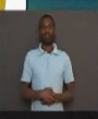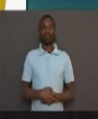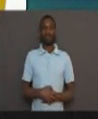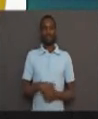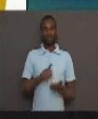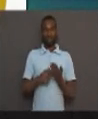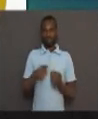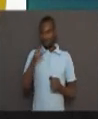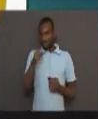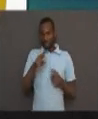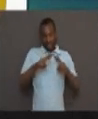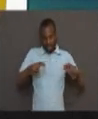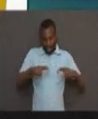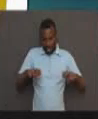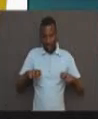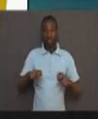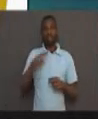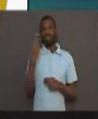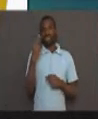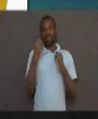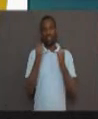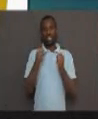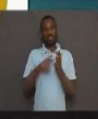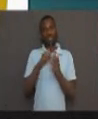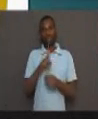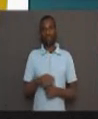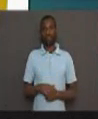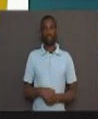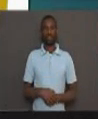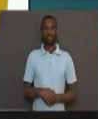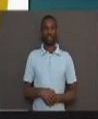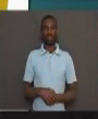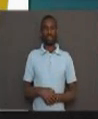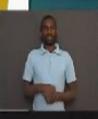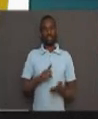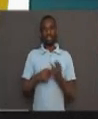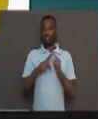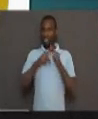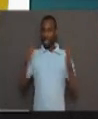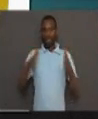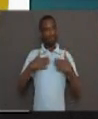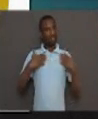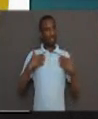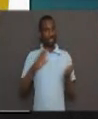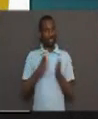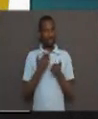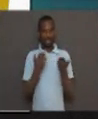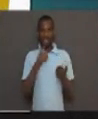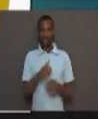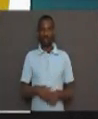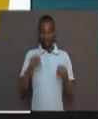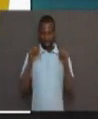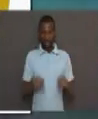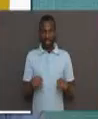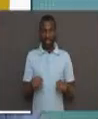to do further research on how a Geiger counter works. It is very